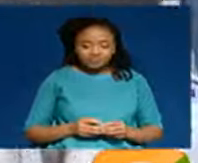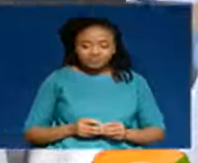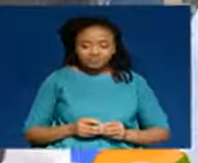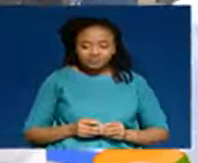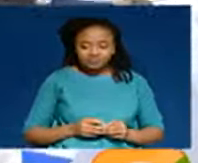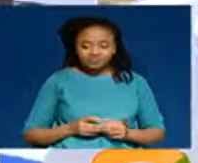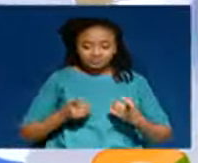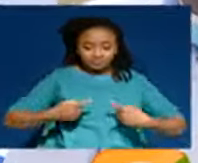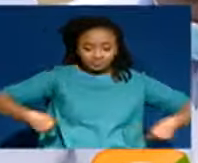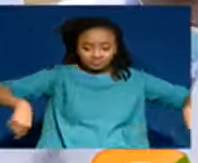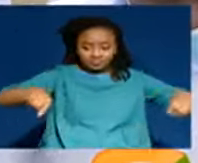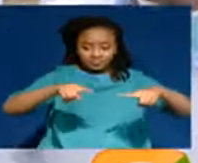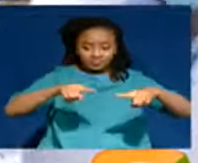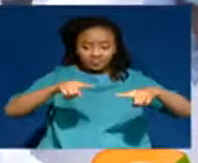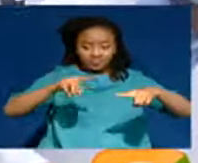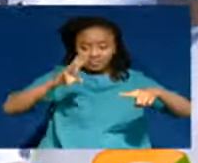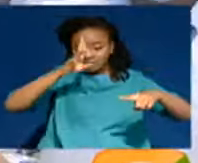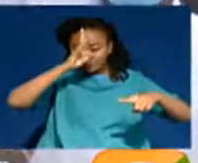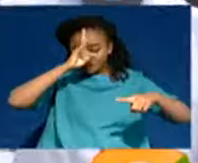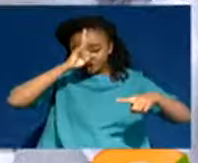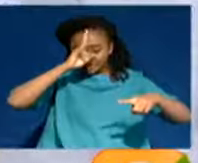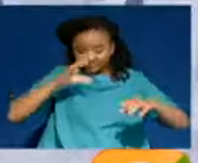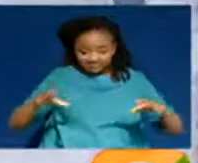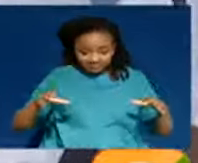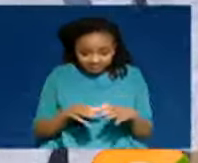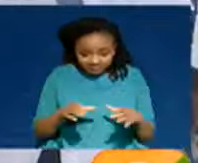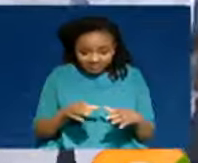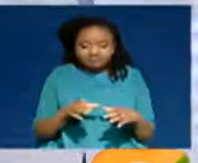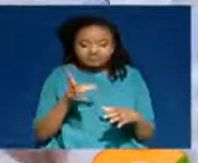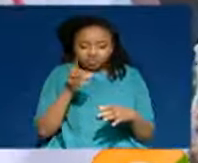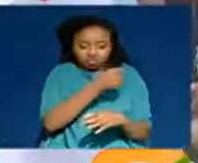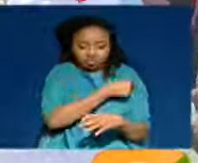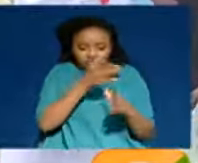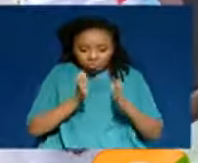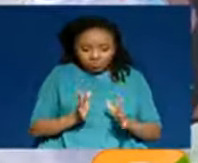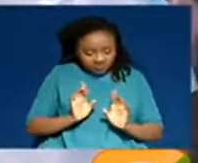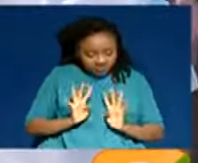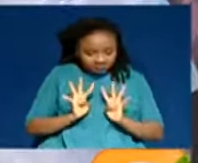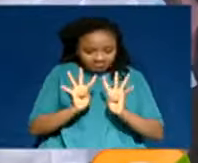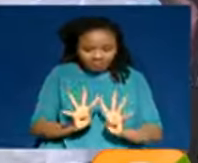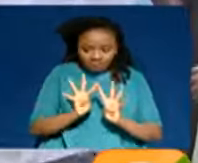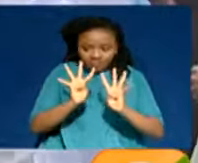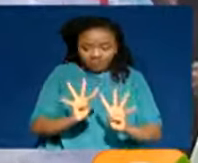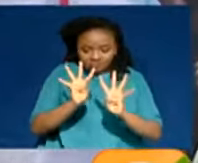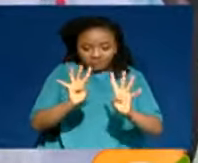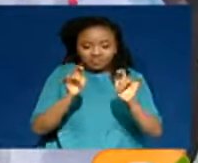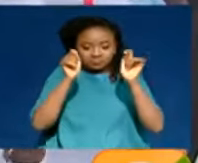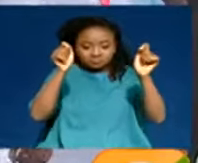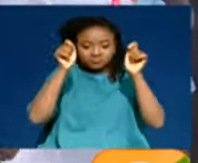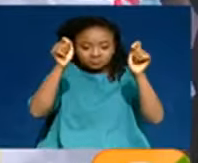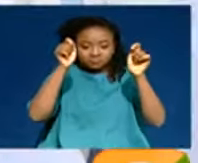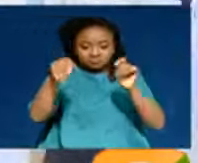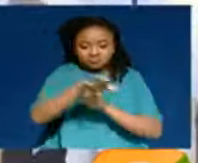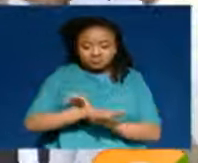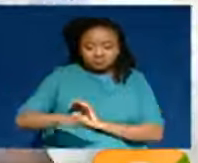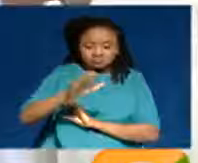Surrounded by police officers, doctors from Uasin Gishu County began their peaceful protests inside Moi Teaching and Referral Hospital in